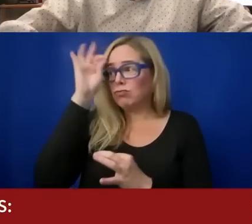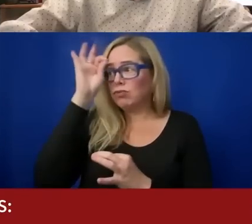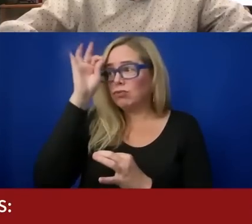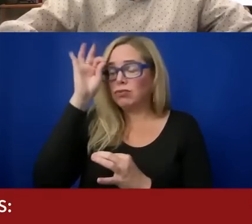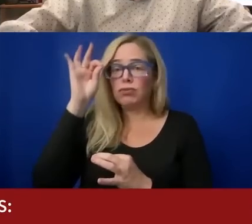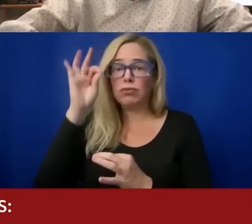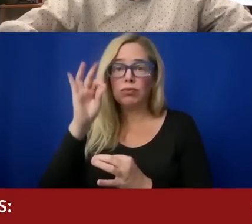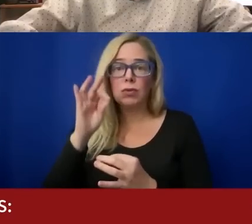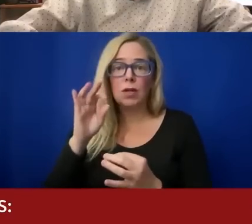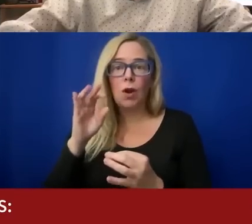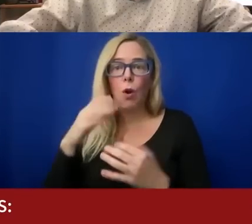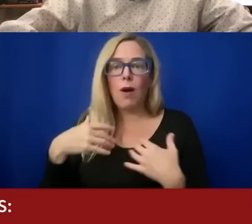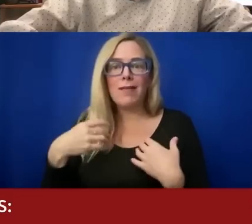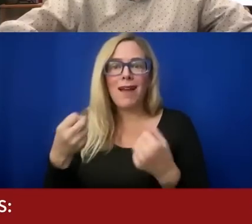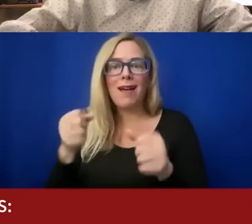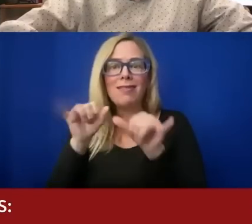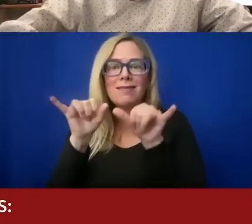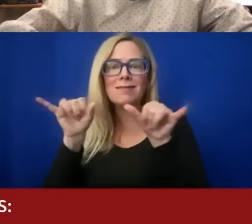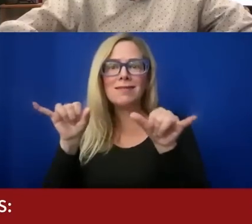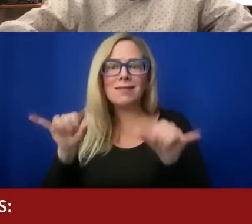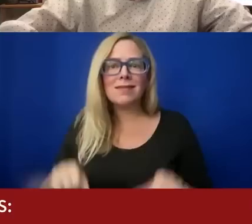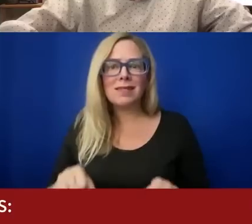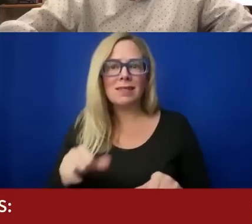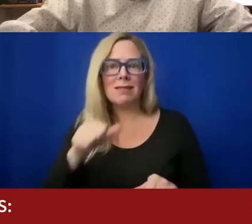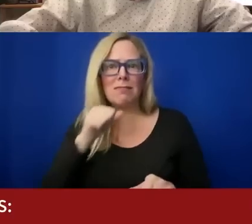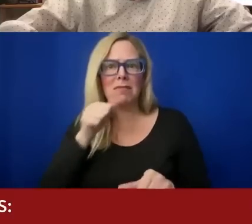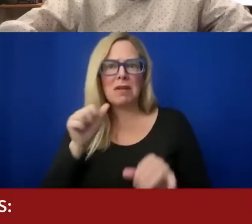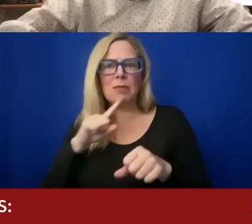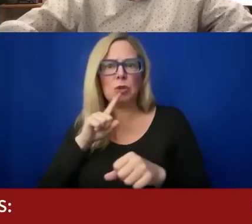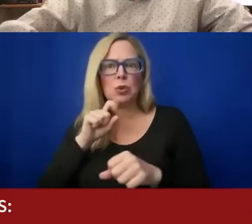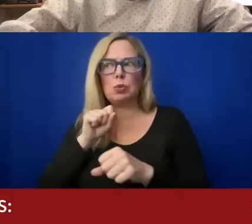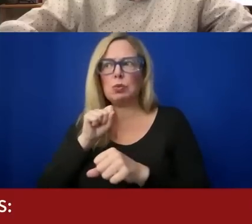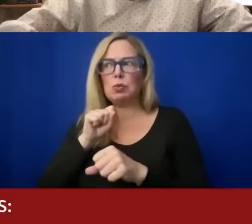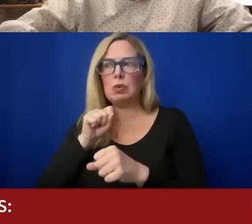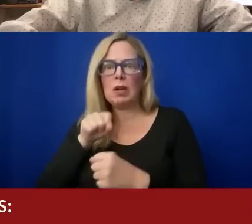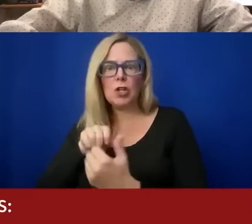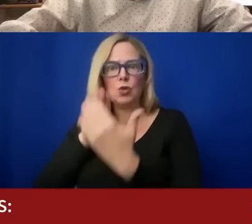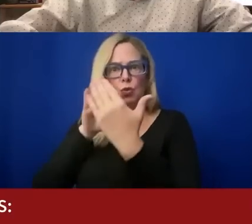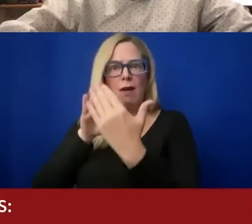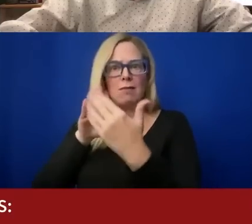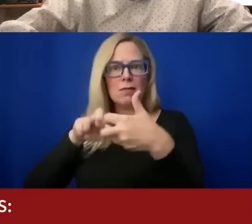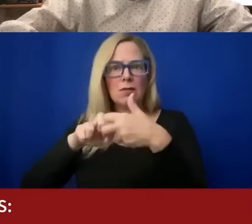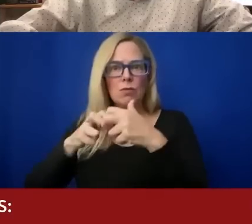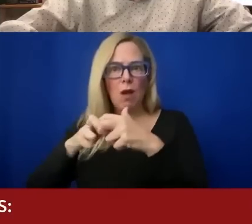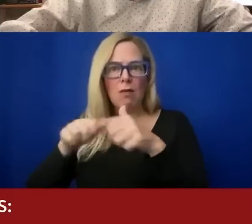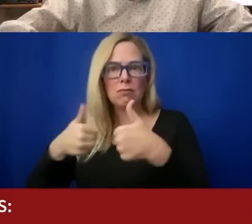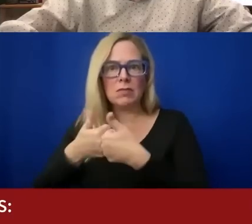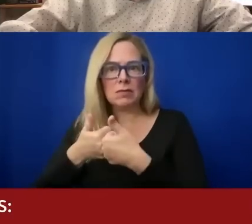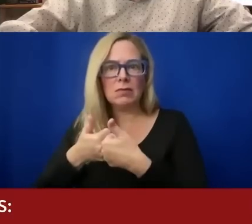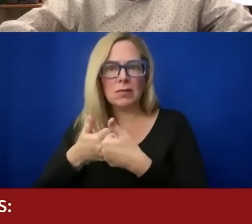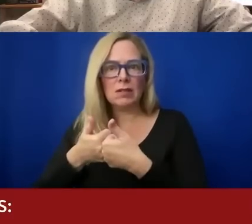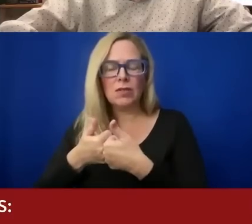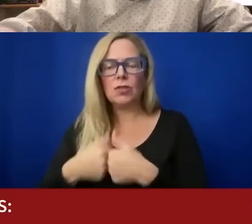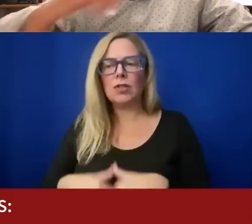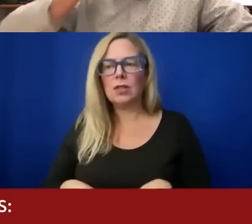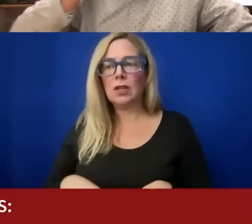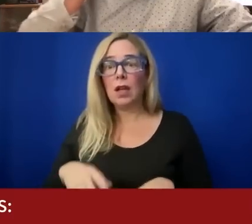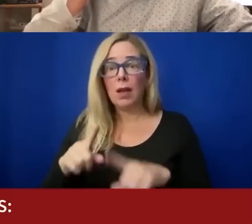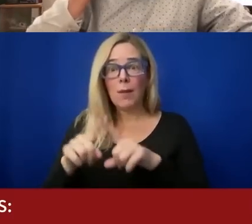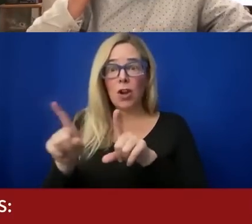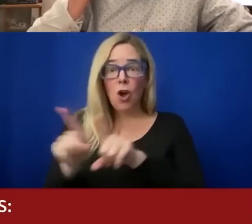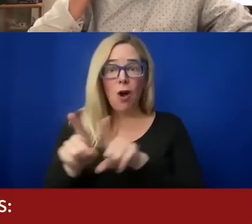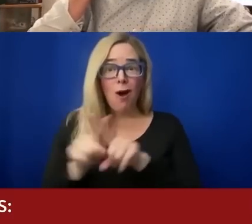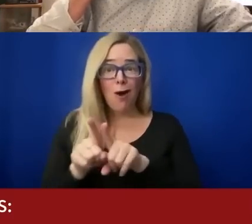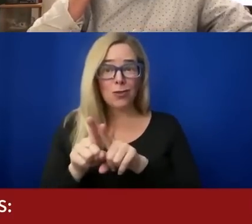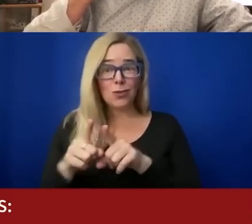health systems' inability to really address these issues from a structural perspective. But there's also fears of discrimination, which